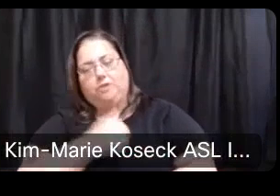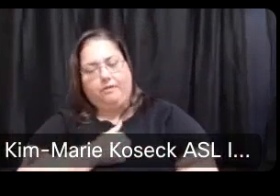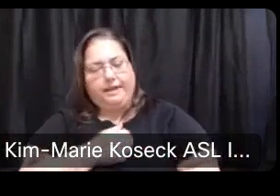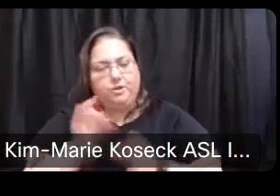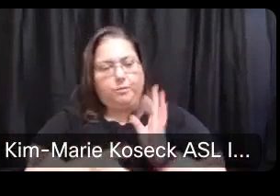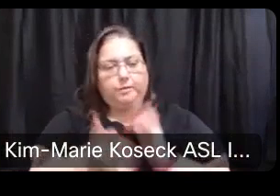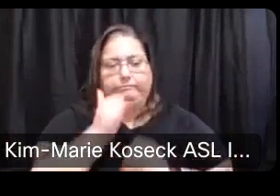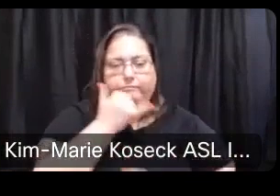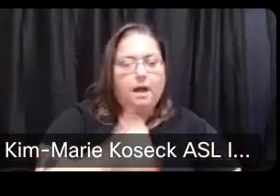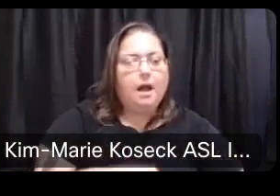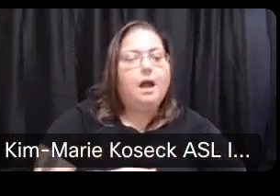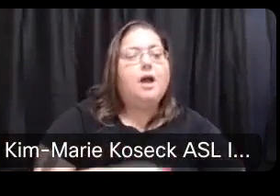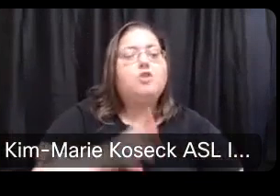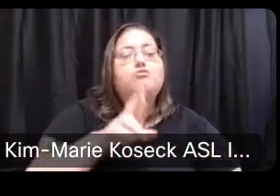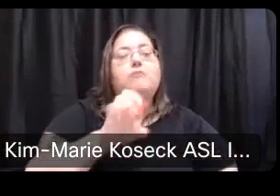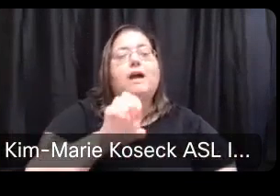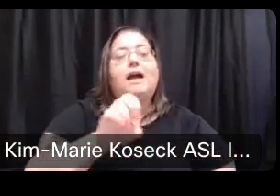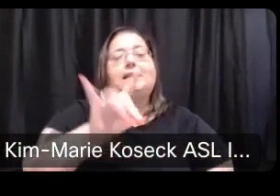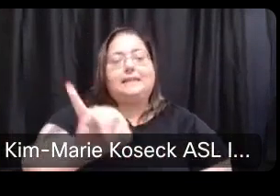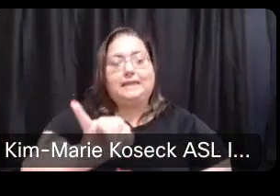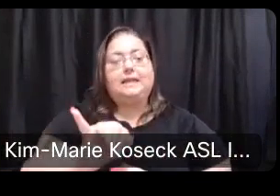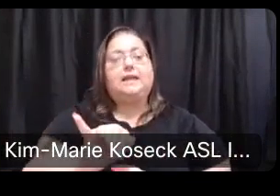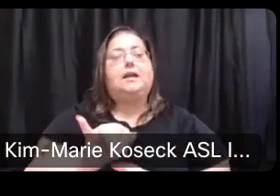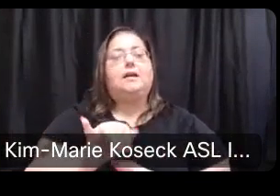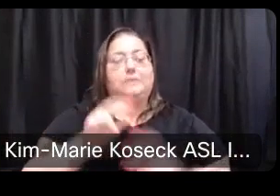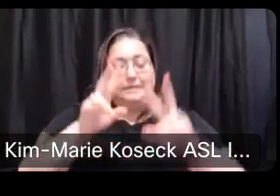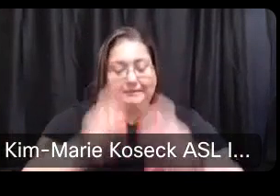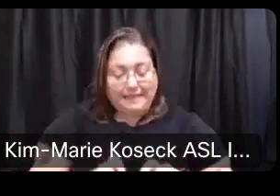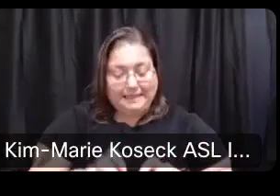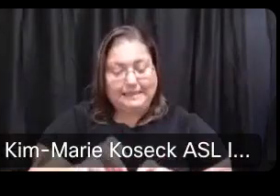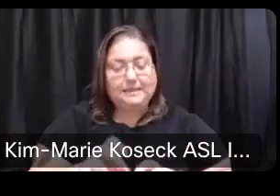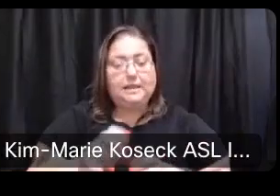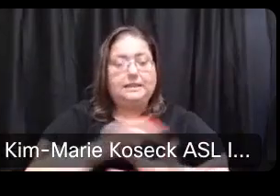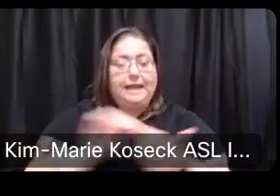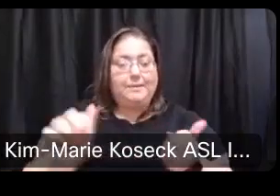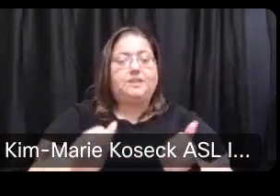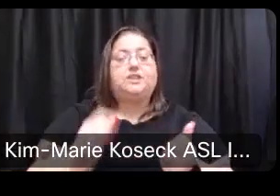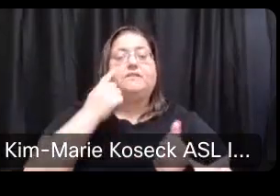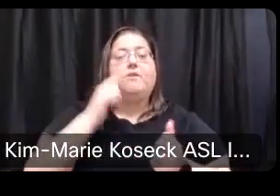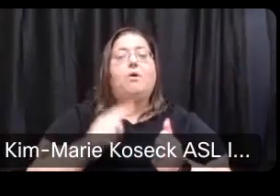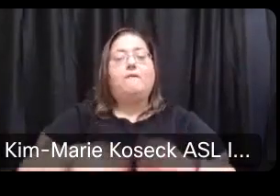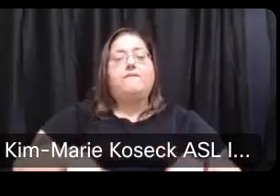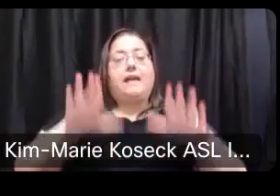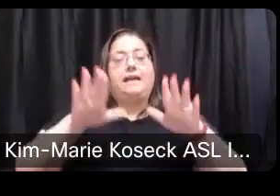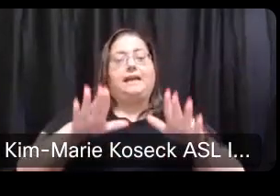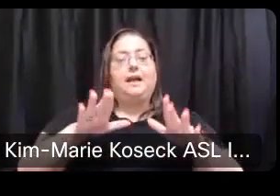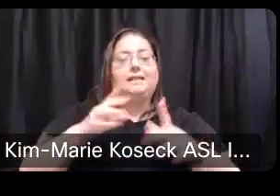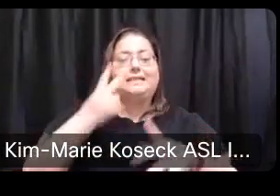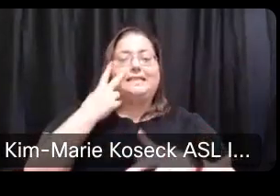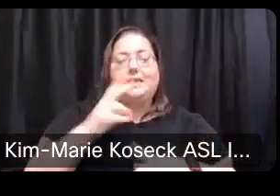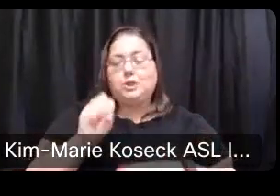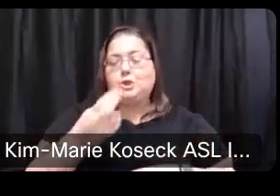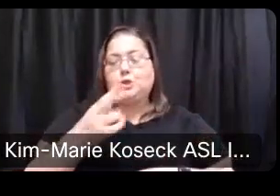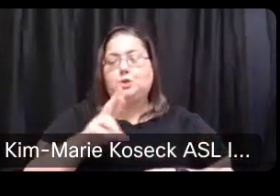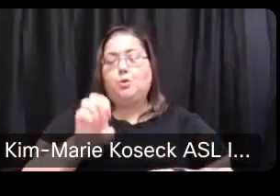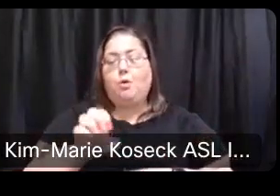was implemented to address damage from flooding by repairing shorelines and reducing flood risks.